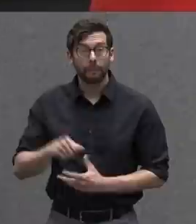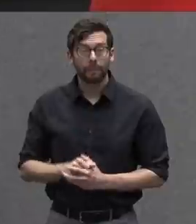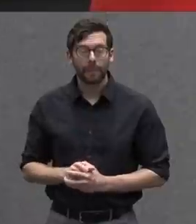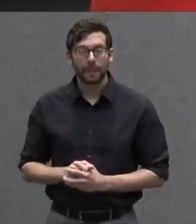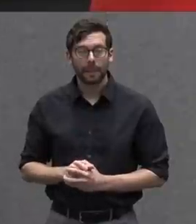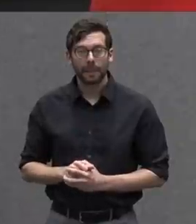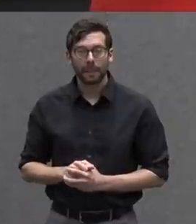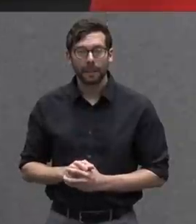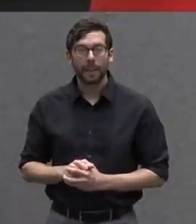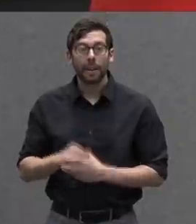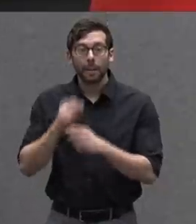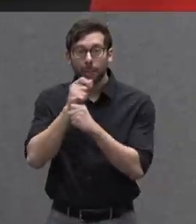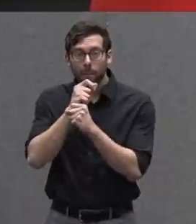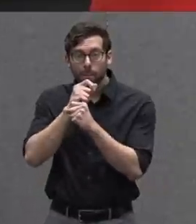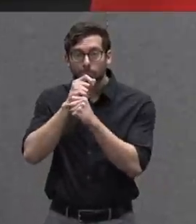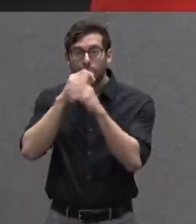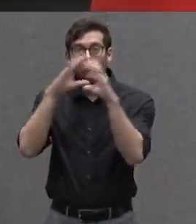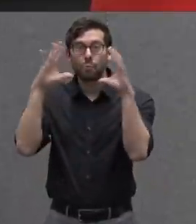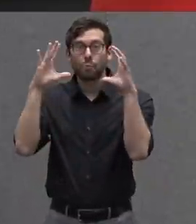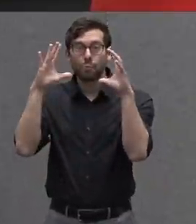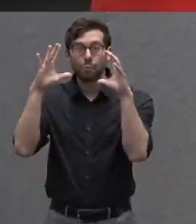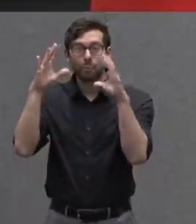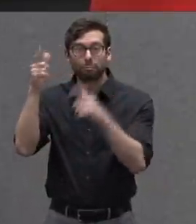and a balloon flying above.